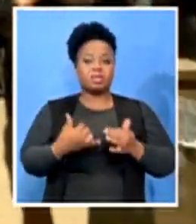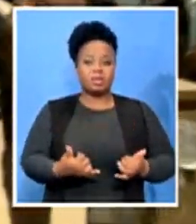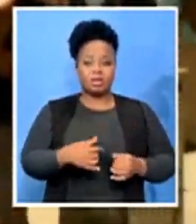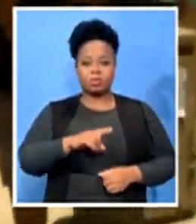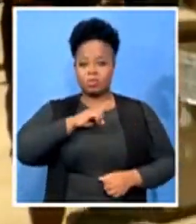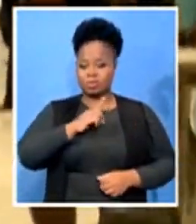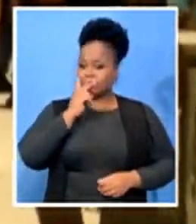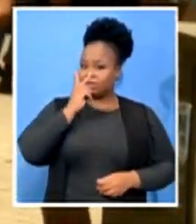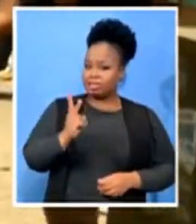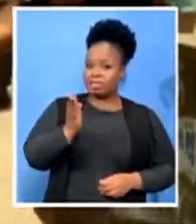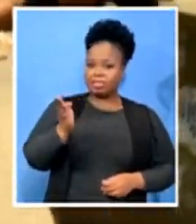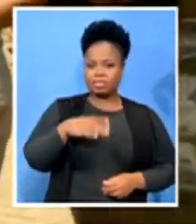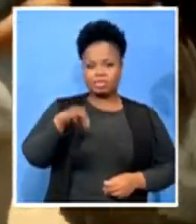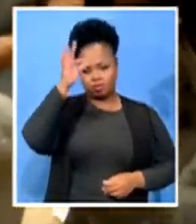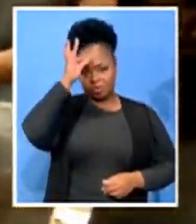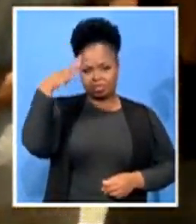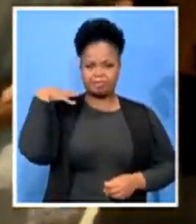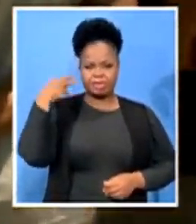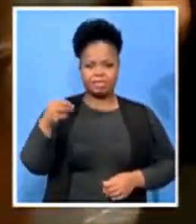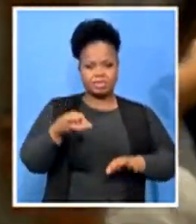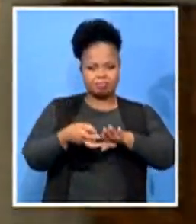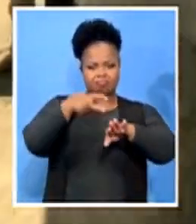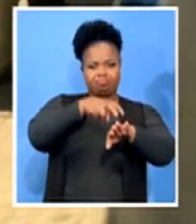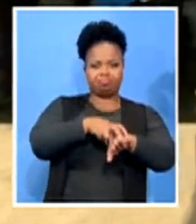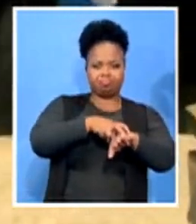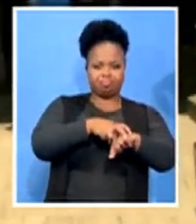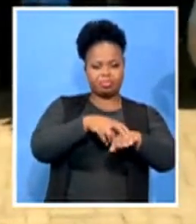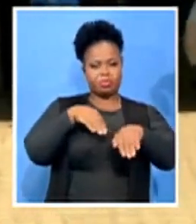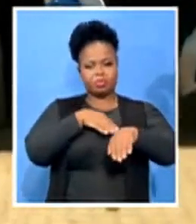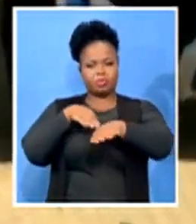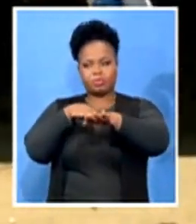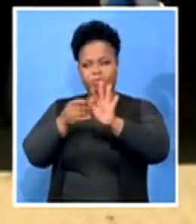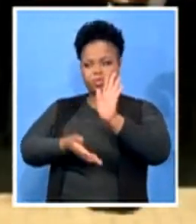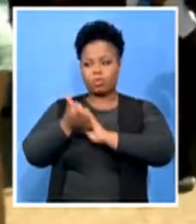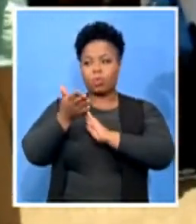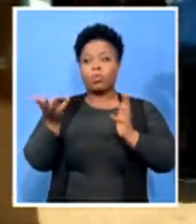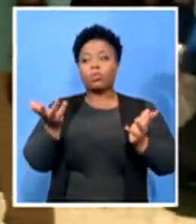is now about to take his journey to the mall, as